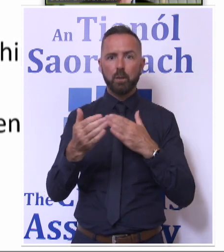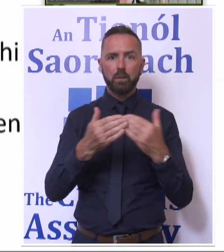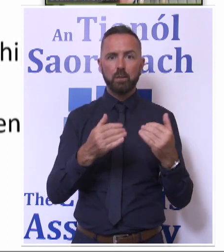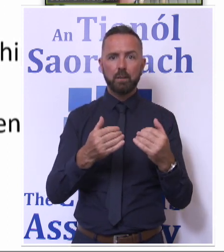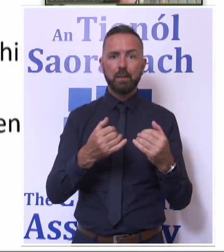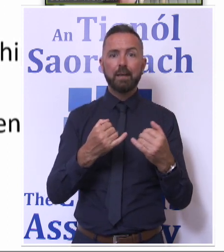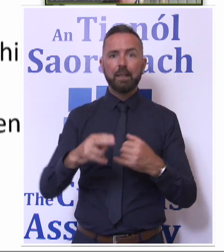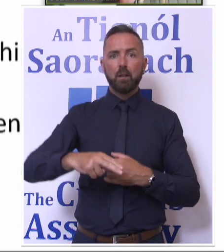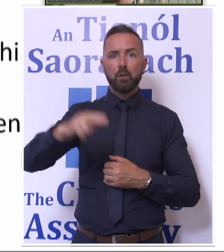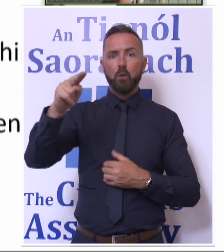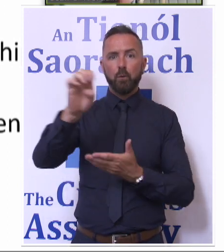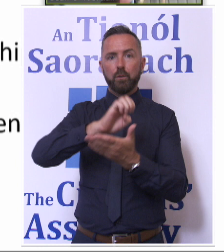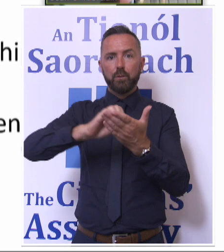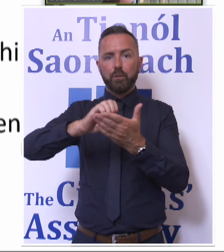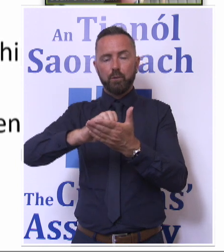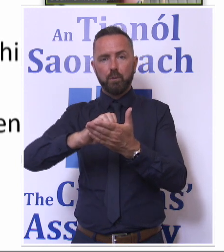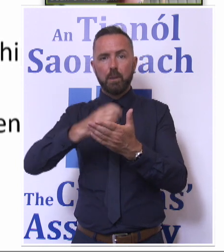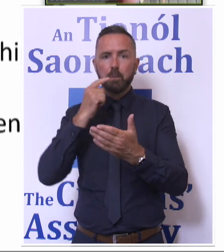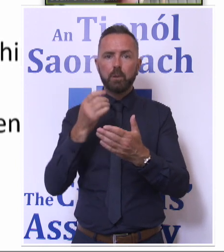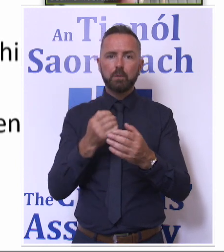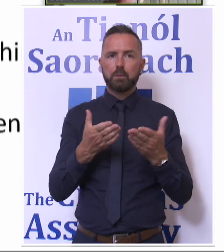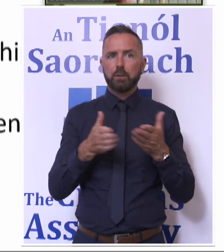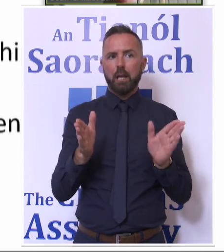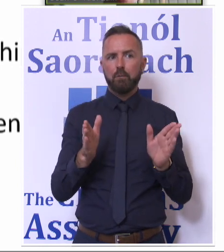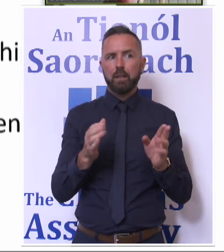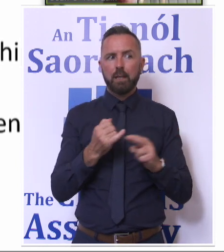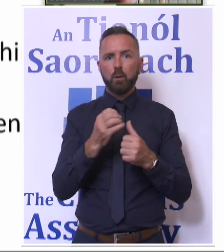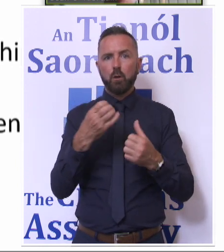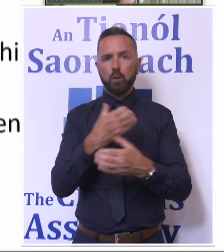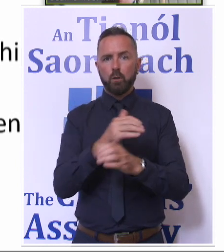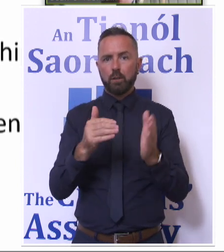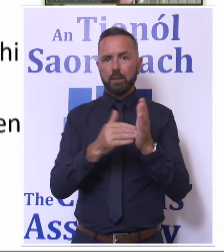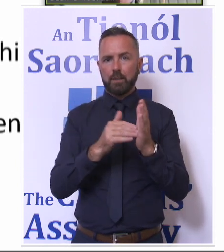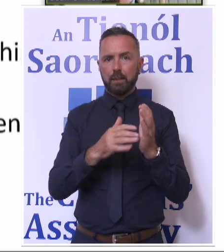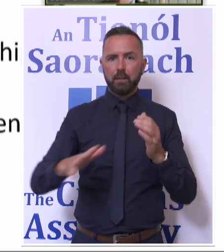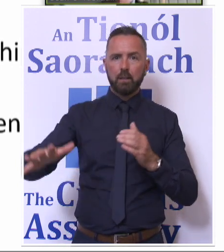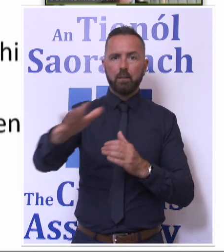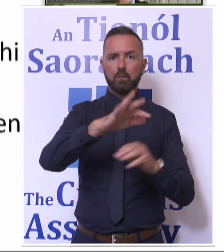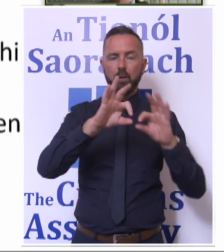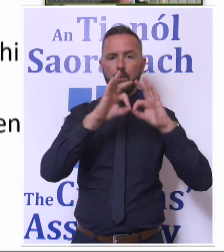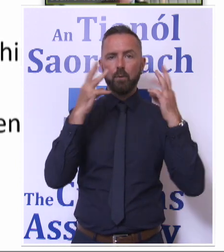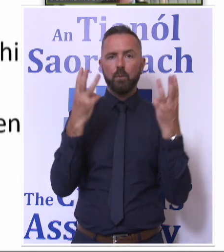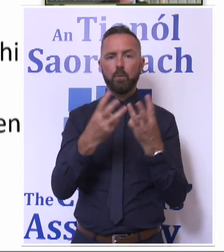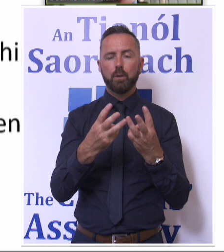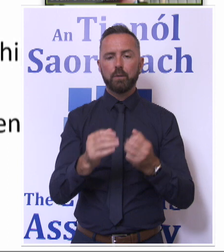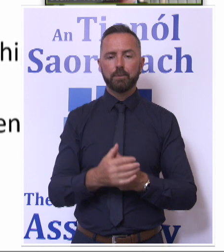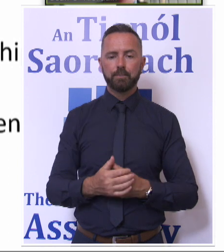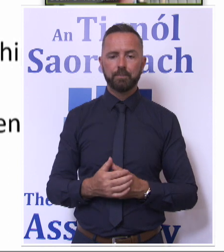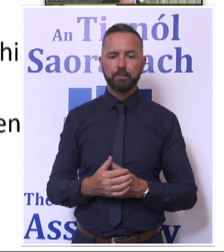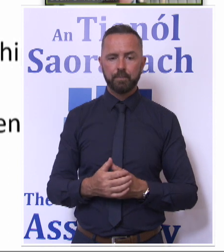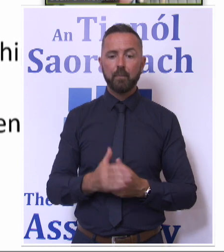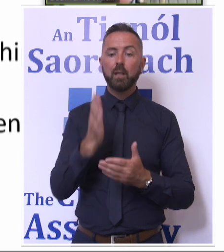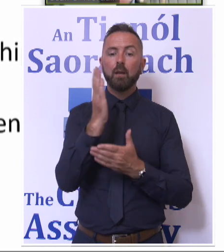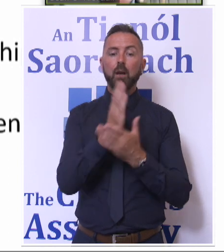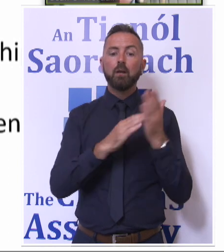and Northern Europe generally, but certainly in some of the examples that we look at across the globe. Some models